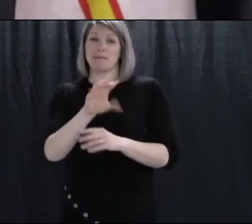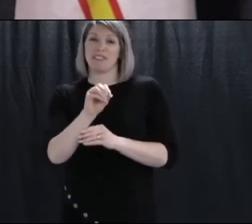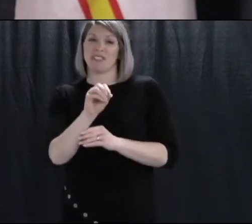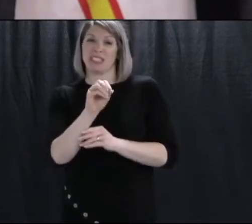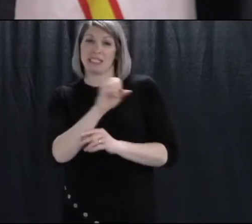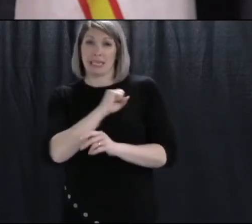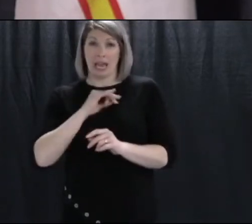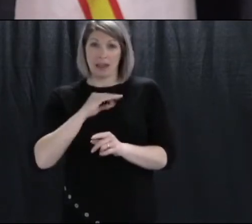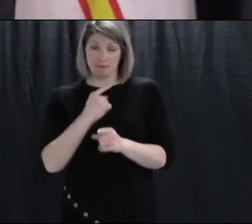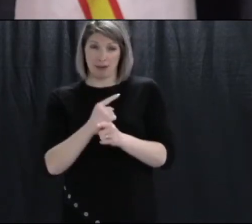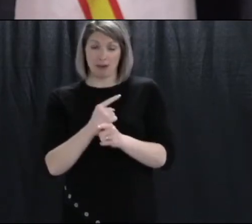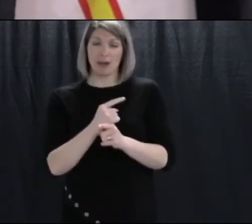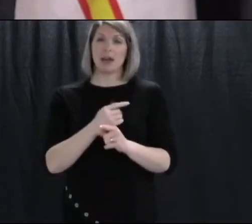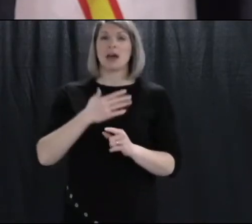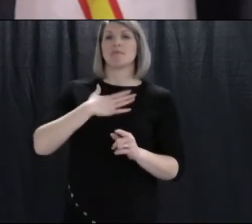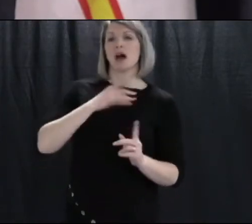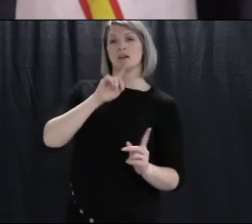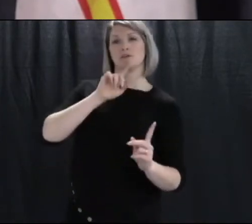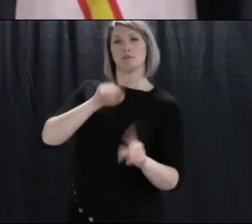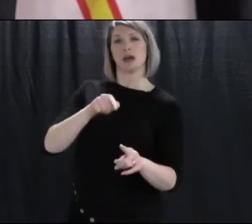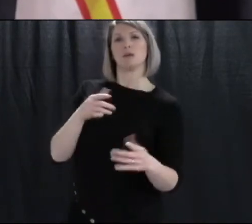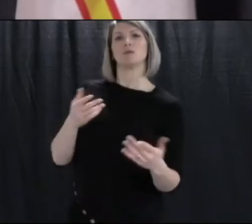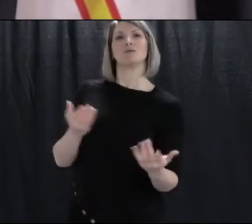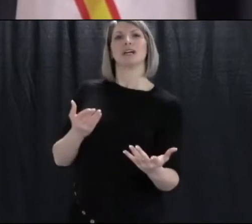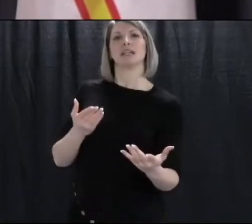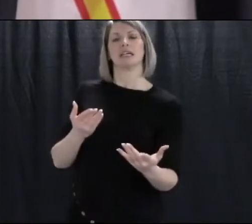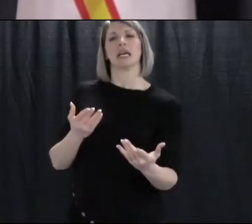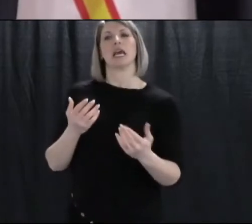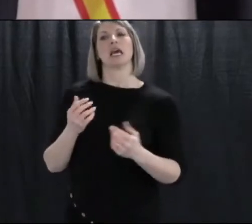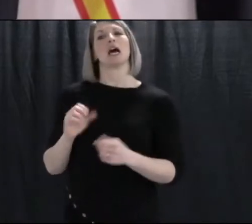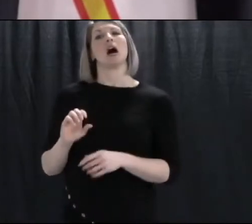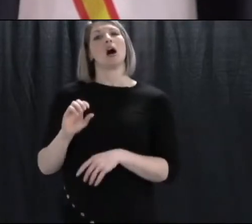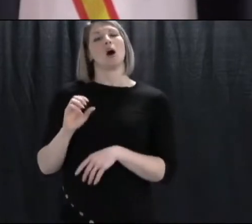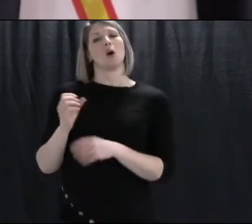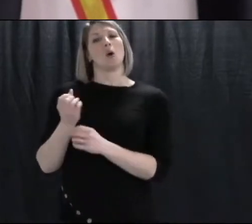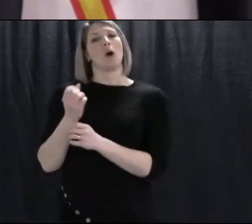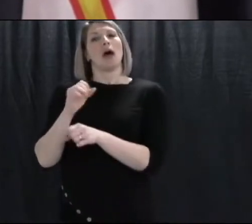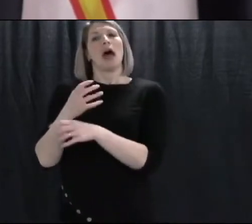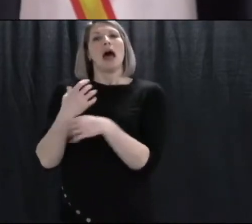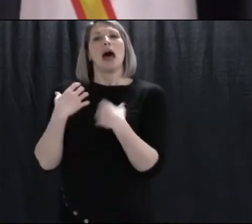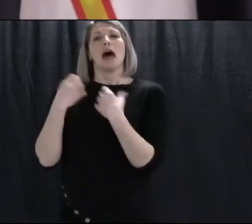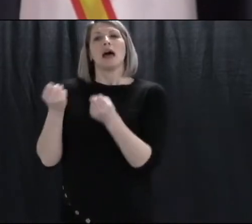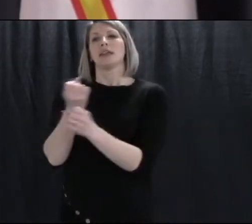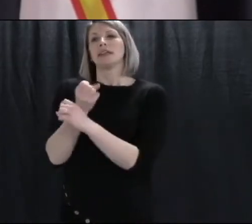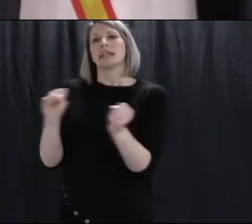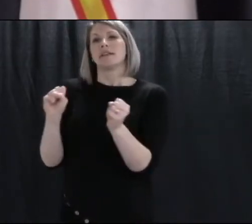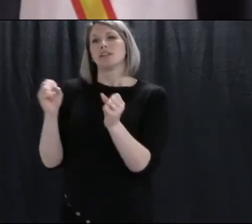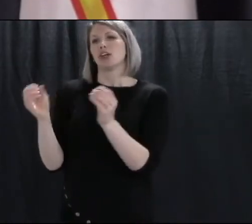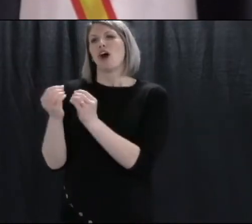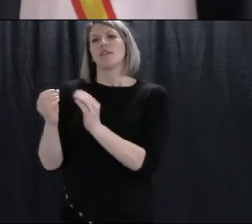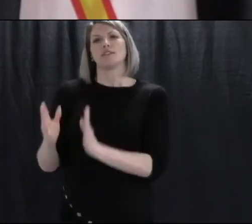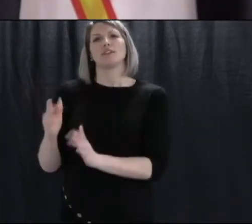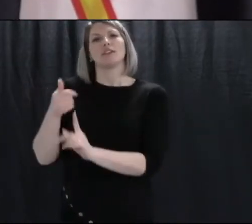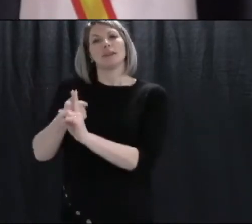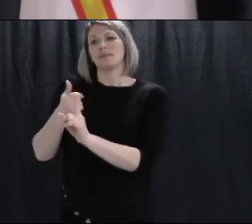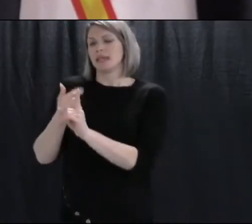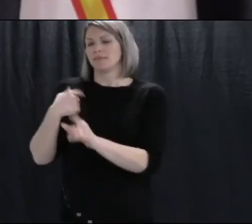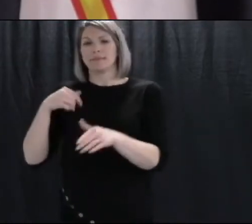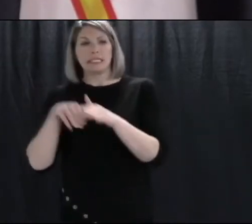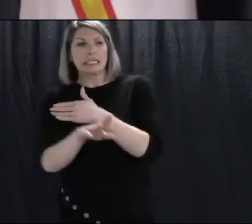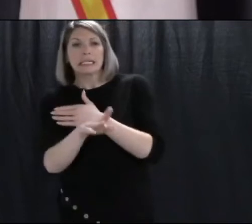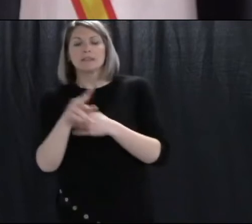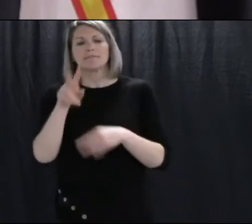through we have inspectors with occupational health and safety that, would go to those sites. We have examples even today of